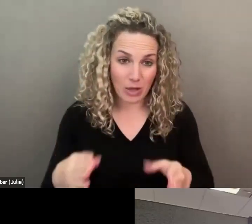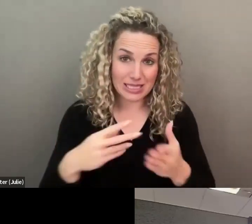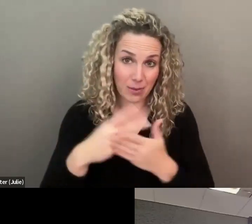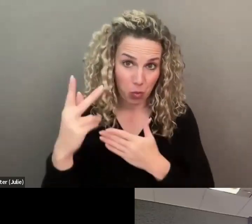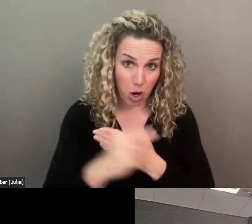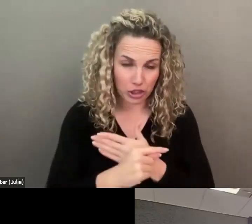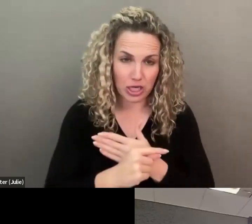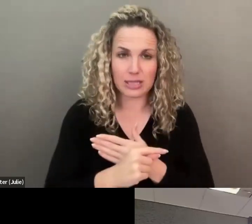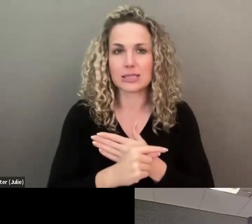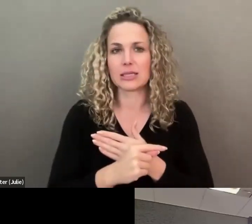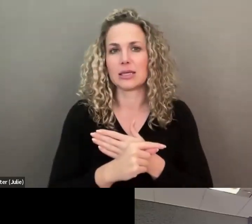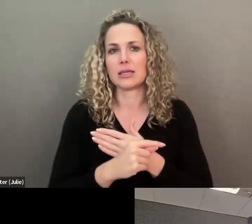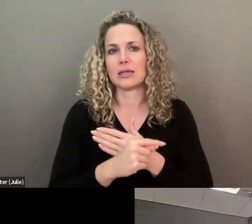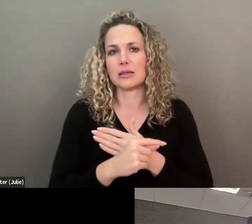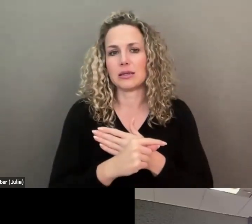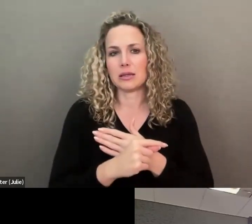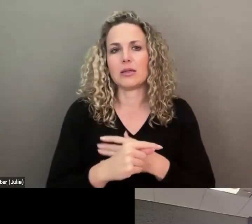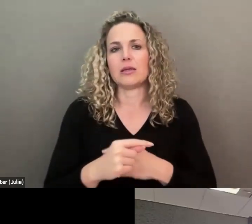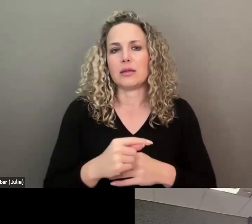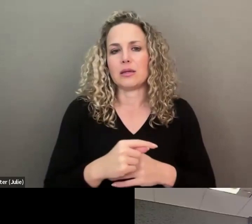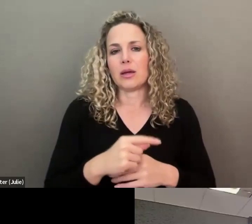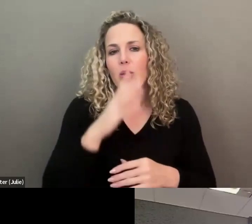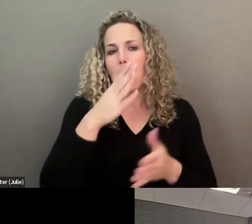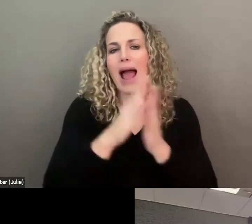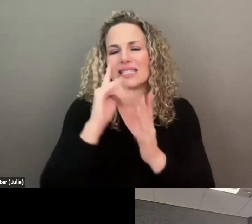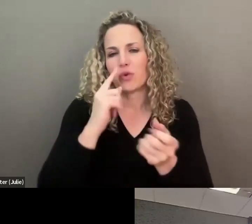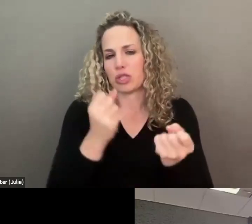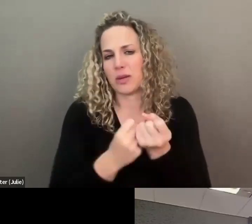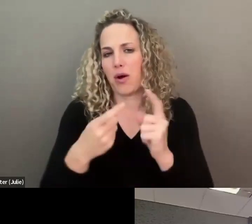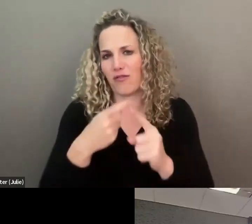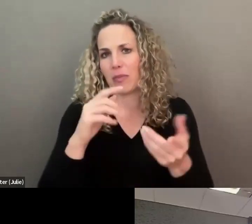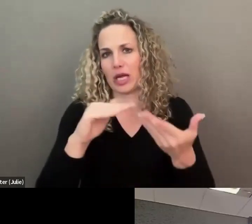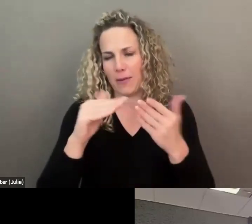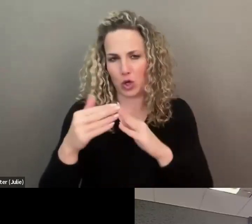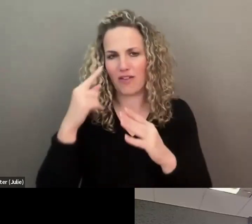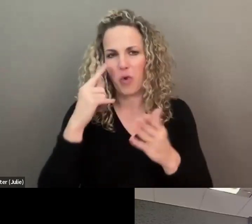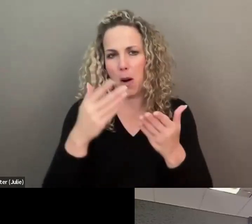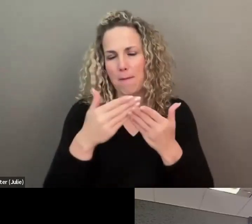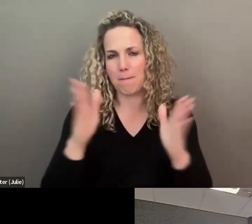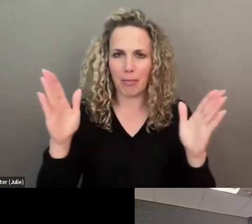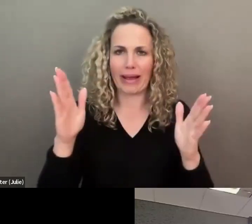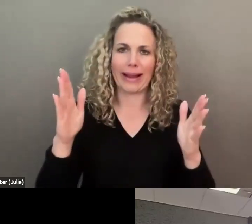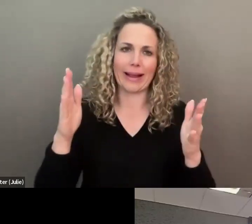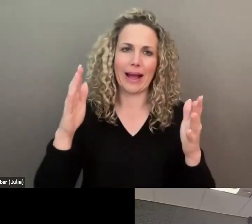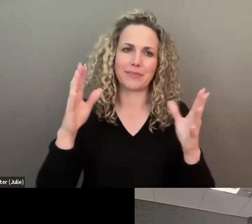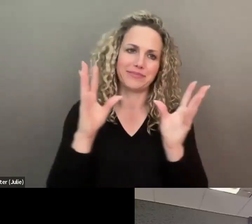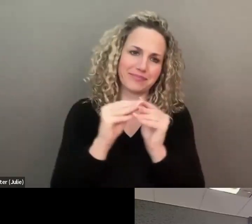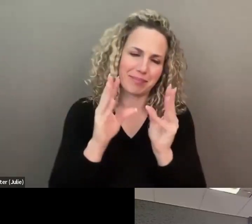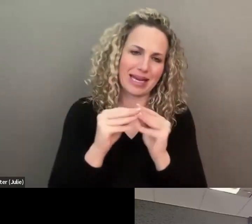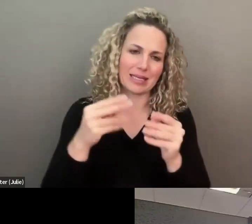projects, we're going to be asking for support from the community for public hearings and things like that. And